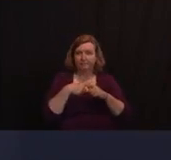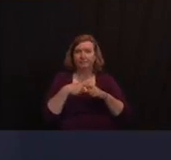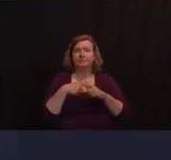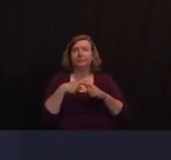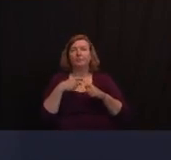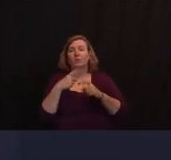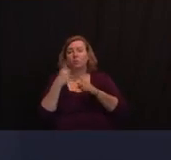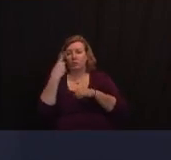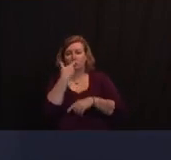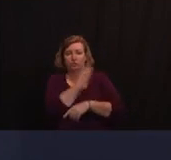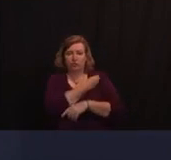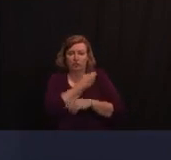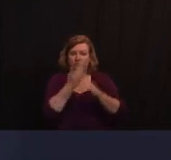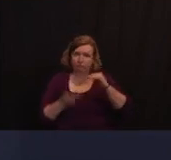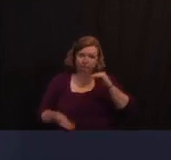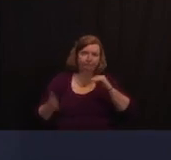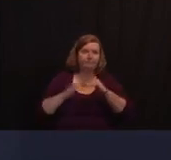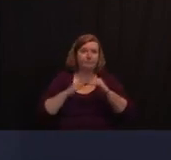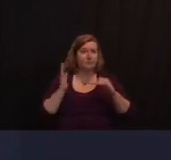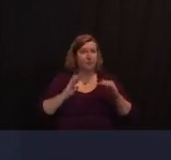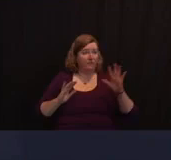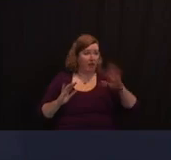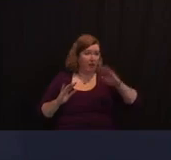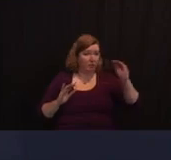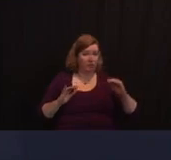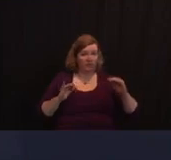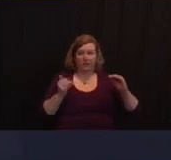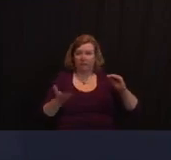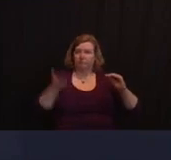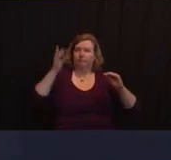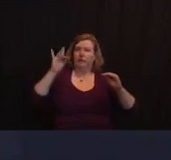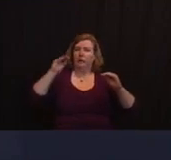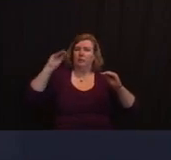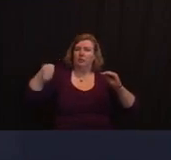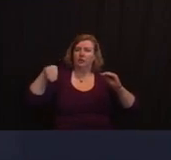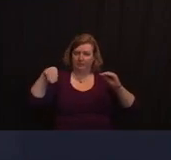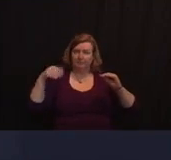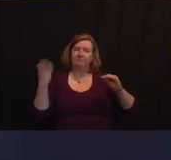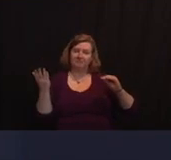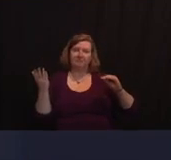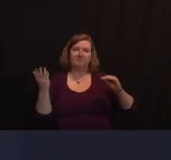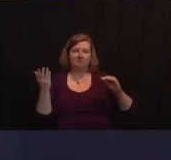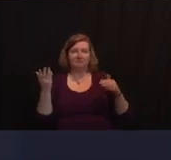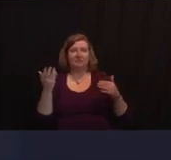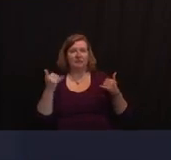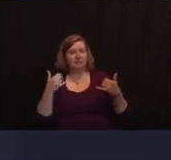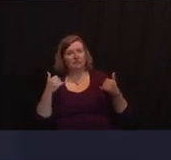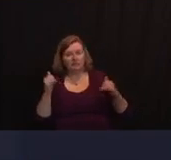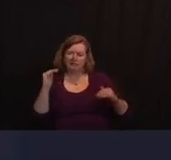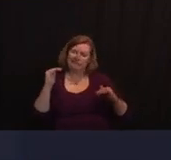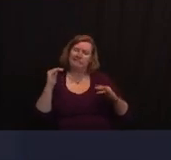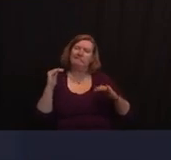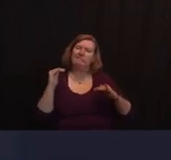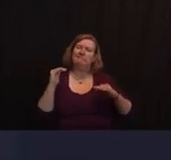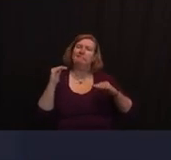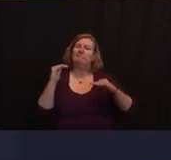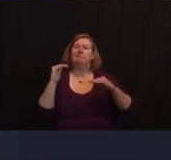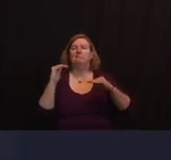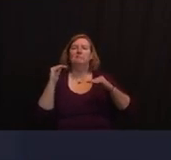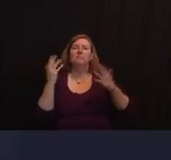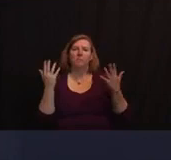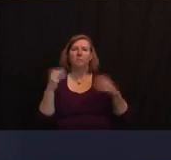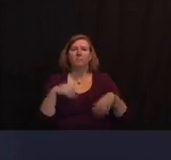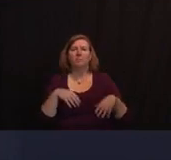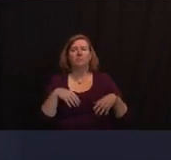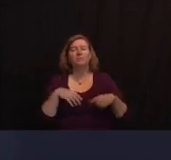dose rose from 5% to 8%. So we do have a way to go in that regard. However, over